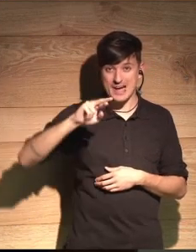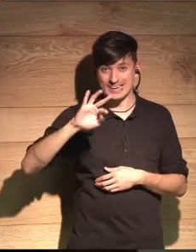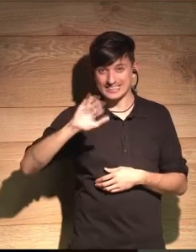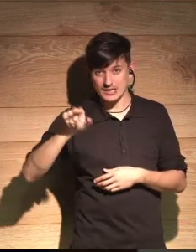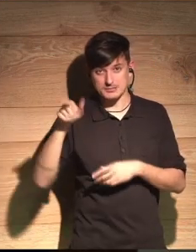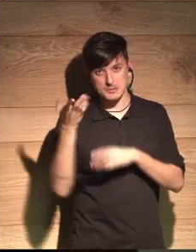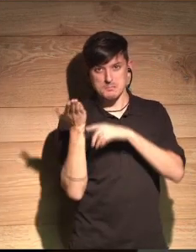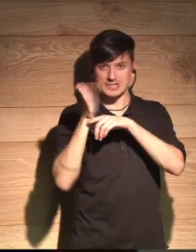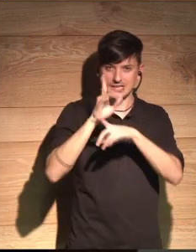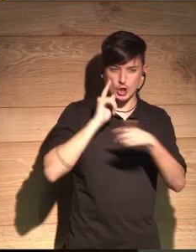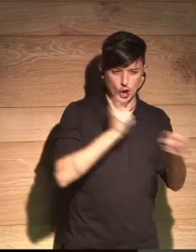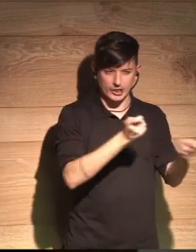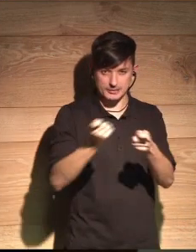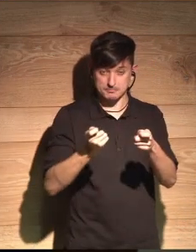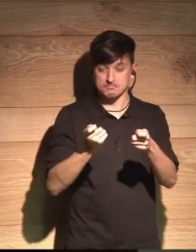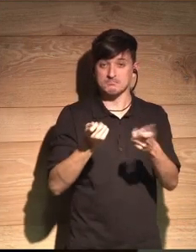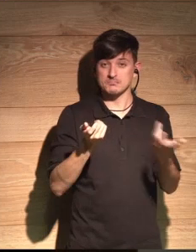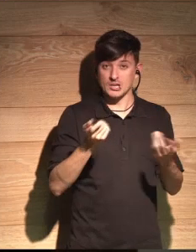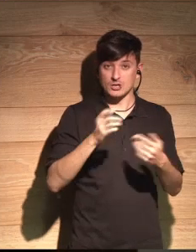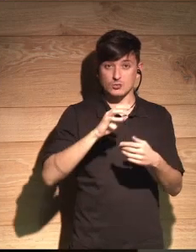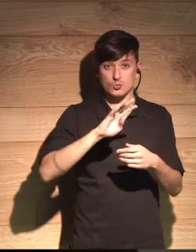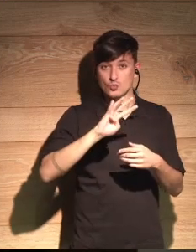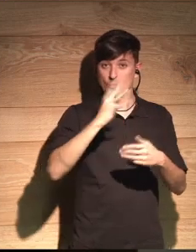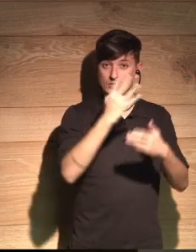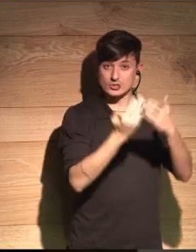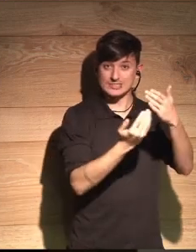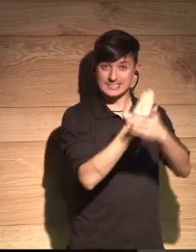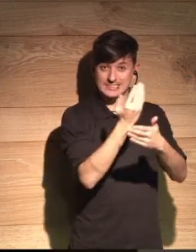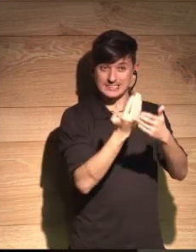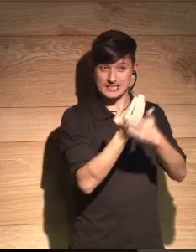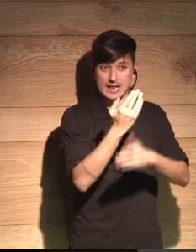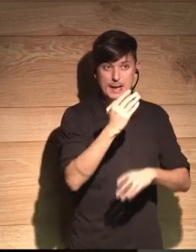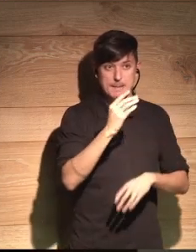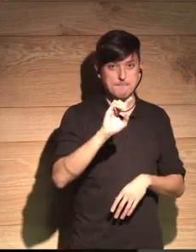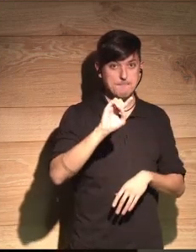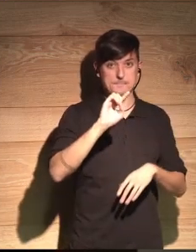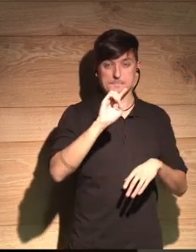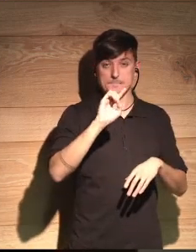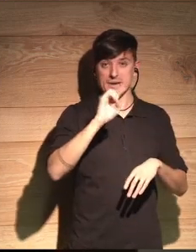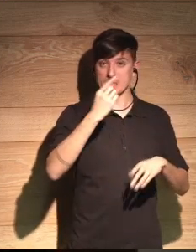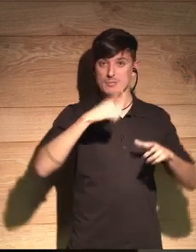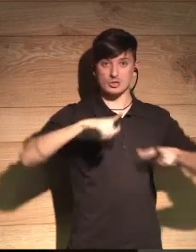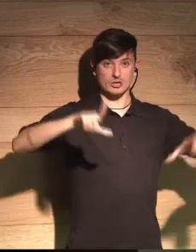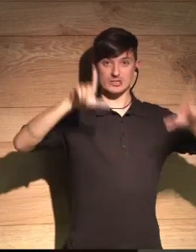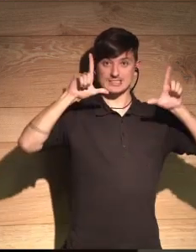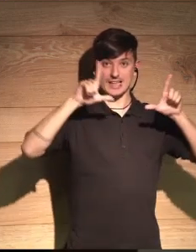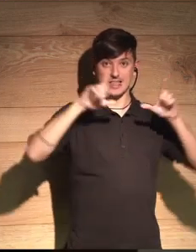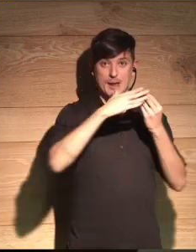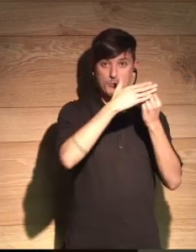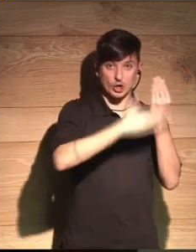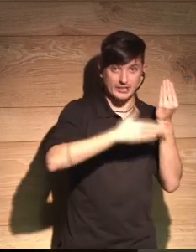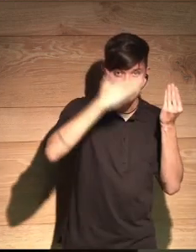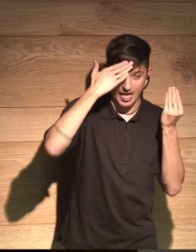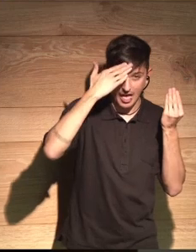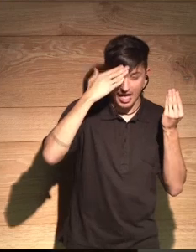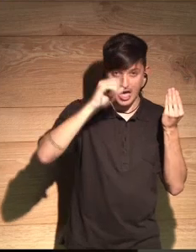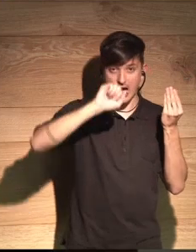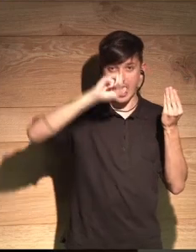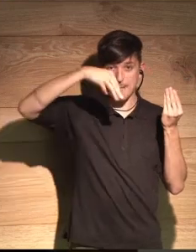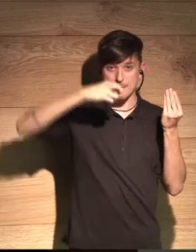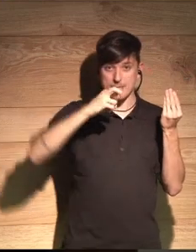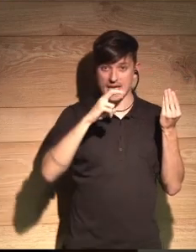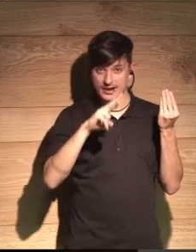Garcia Ayer that will moderate them. Third meeting will be our first protagonist of the